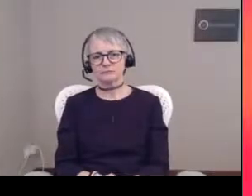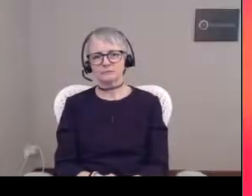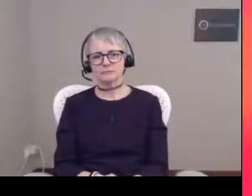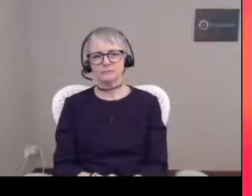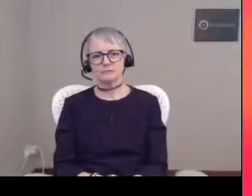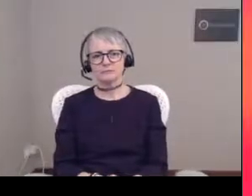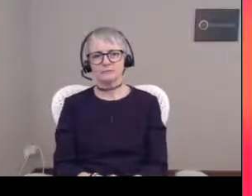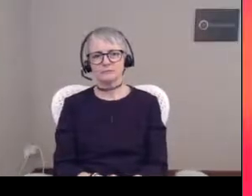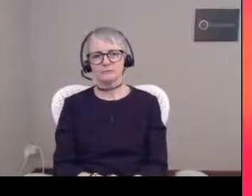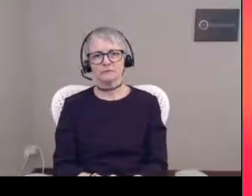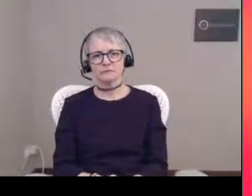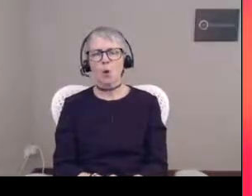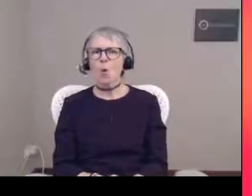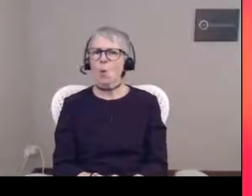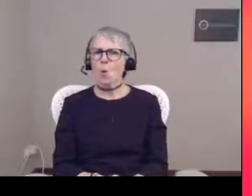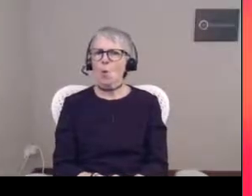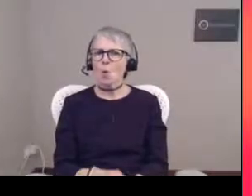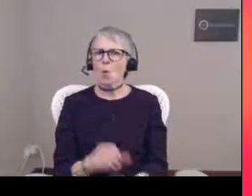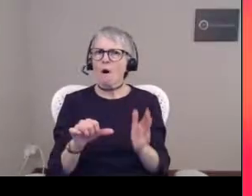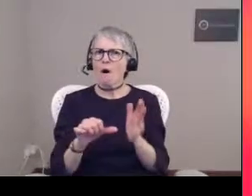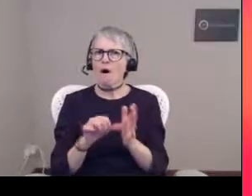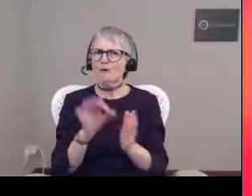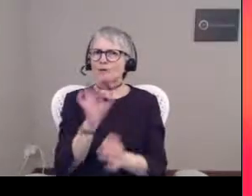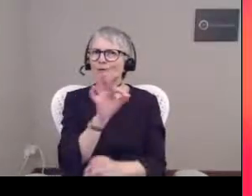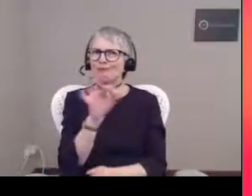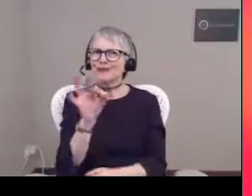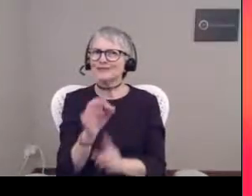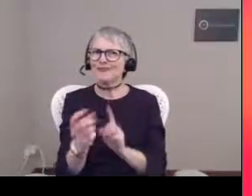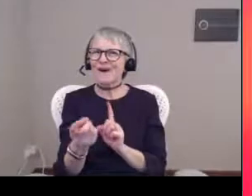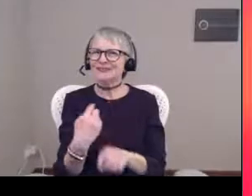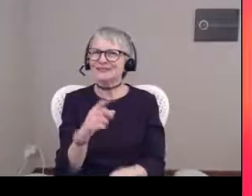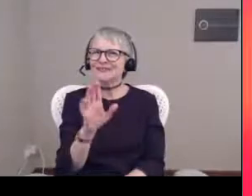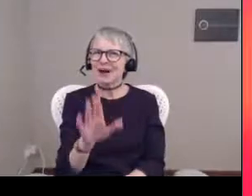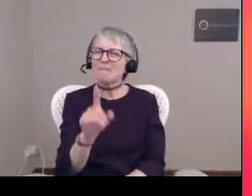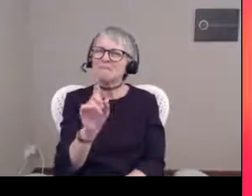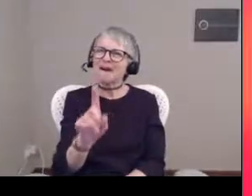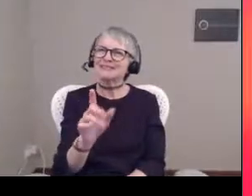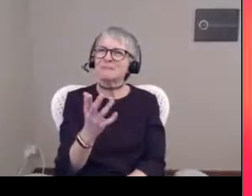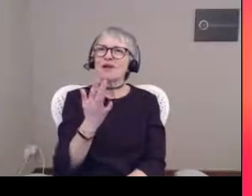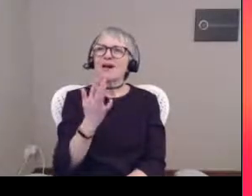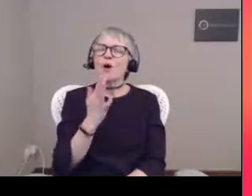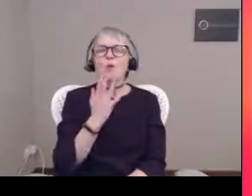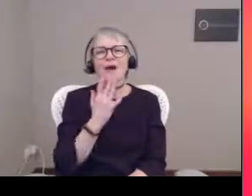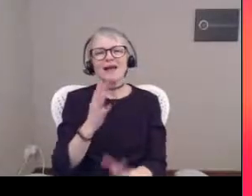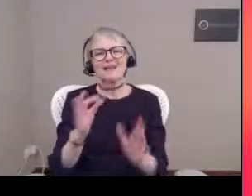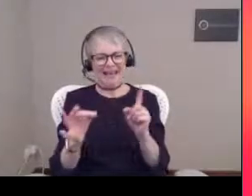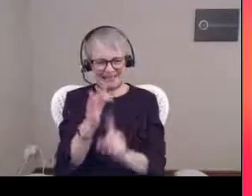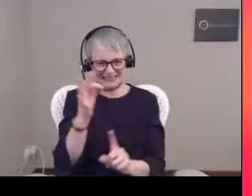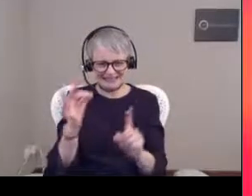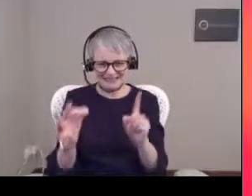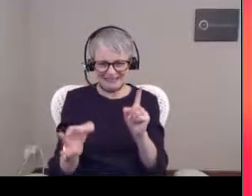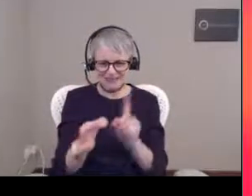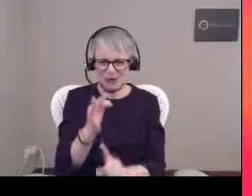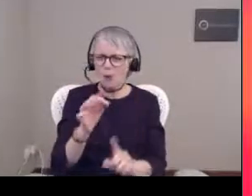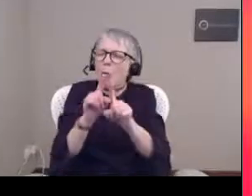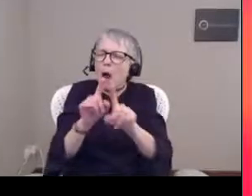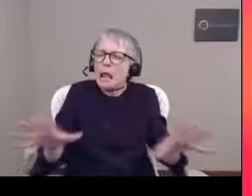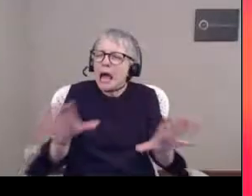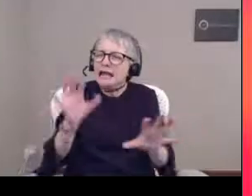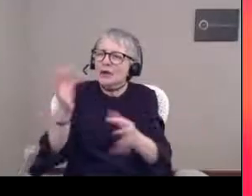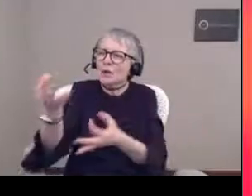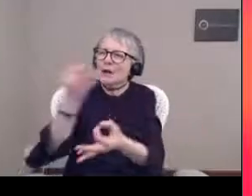There's a hard question, I think, to answer, but the question is, what sort of questions will we be asked at interview, and how can we best answer them?